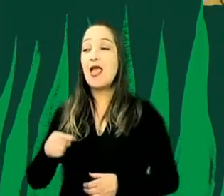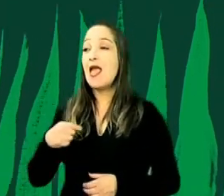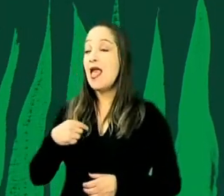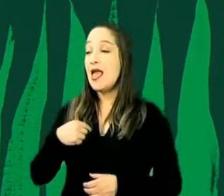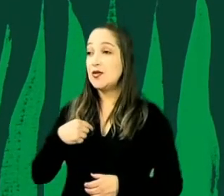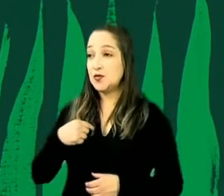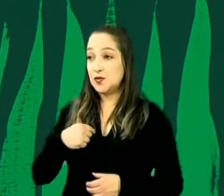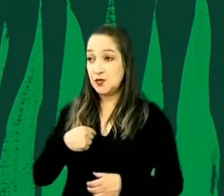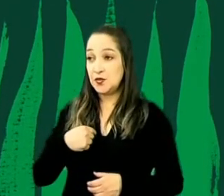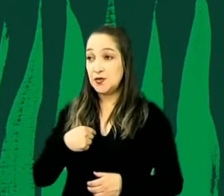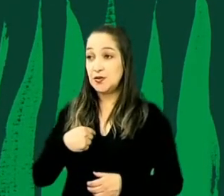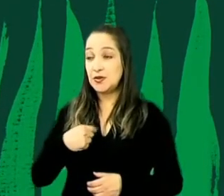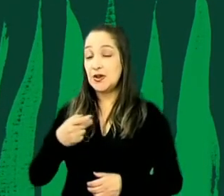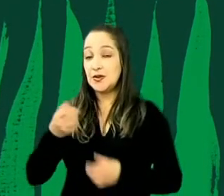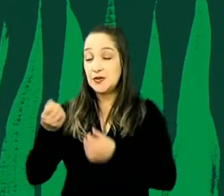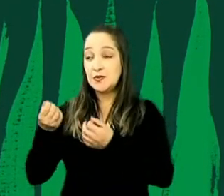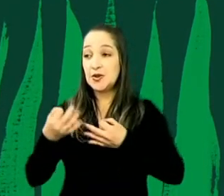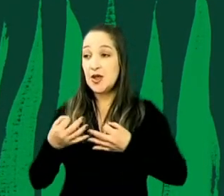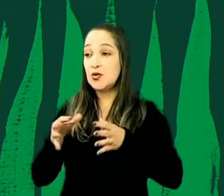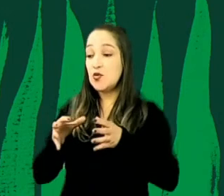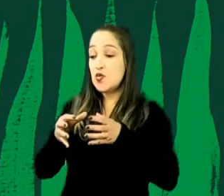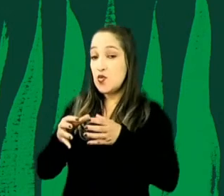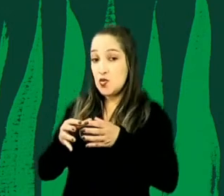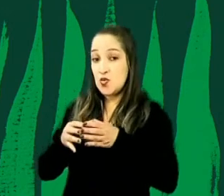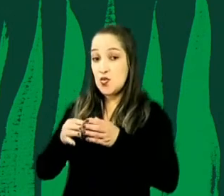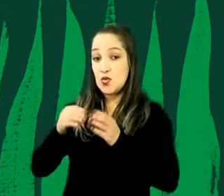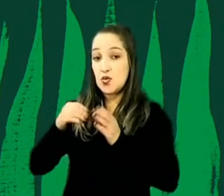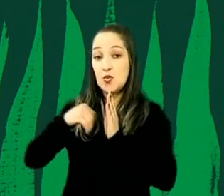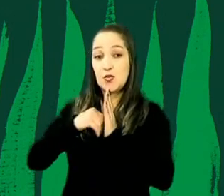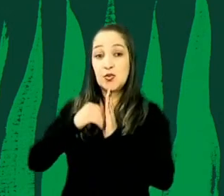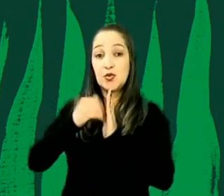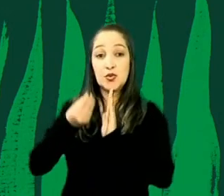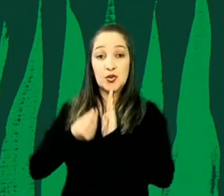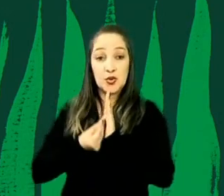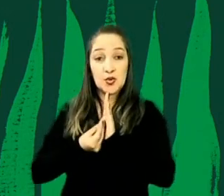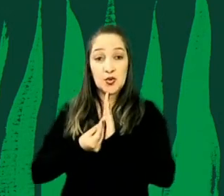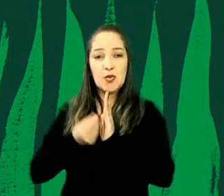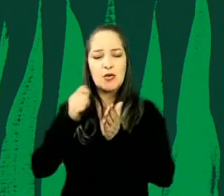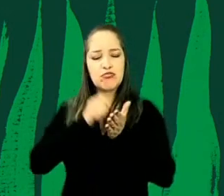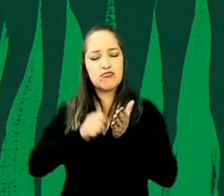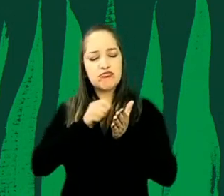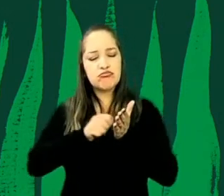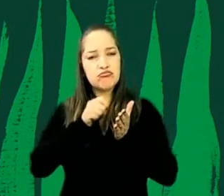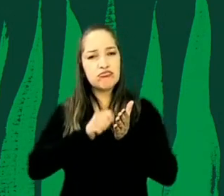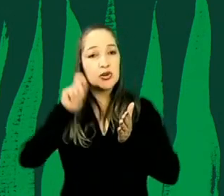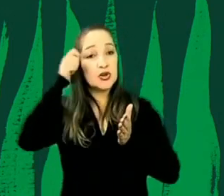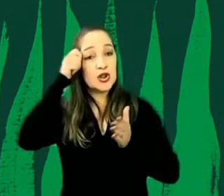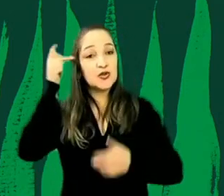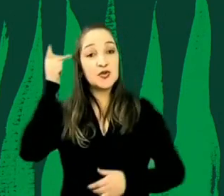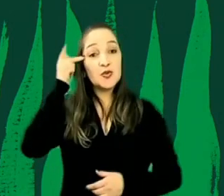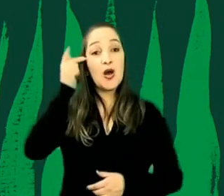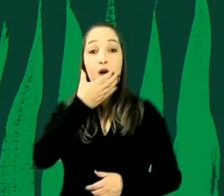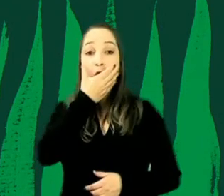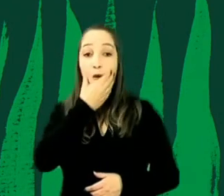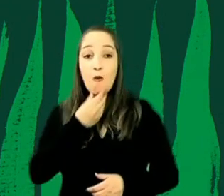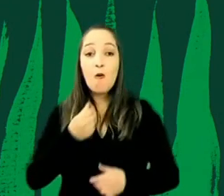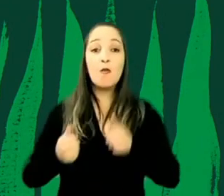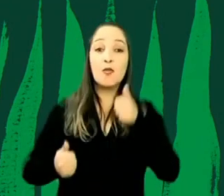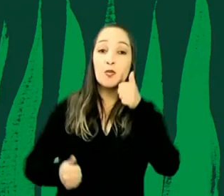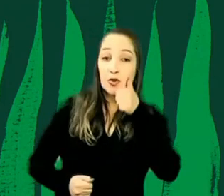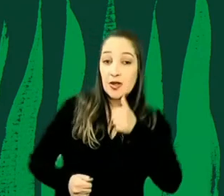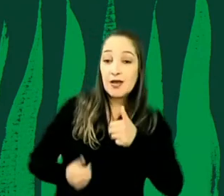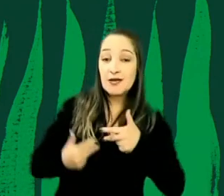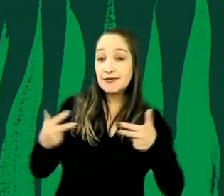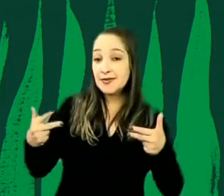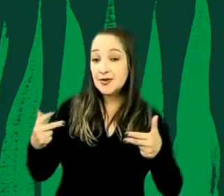said the Colombo group, which is this group of Black writers from São Paulo, men and